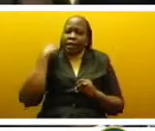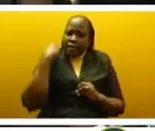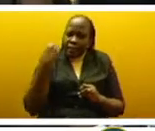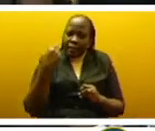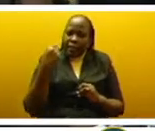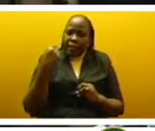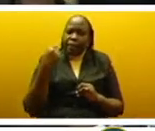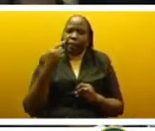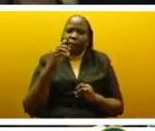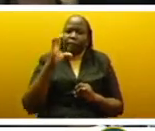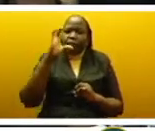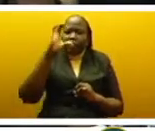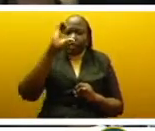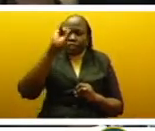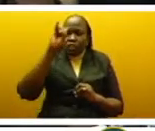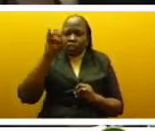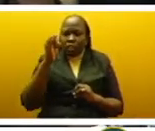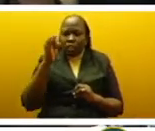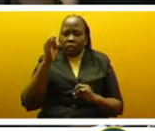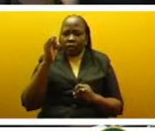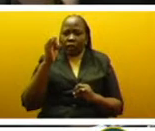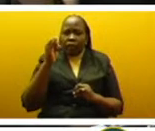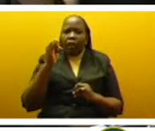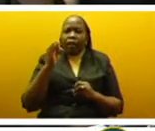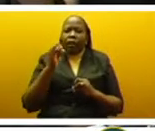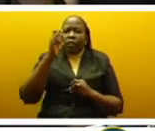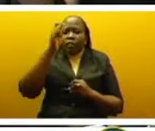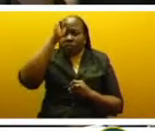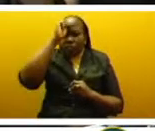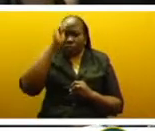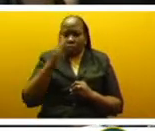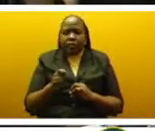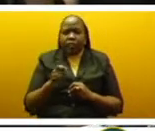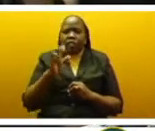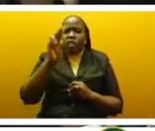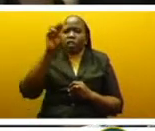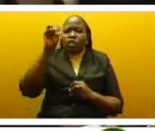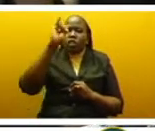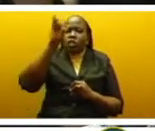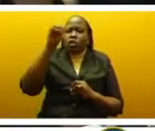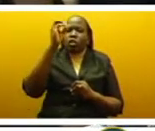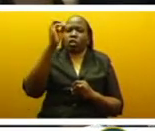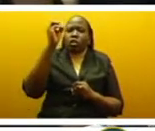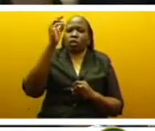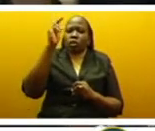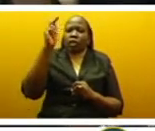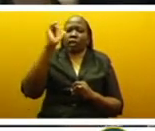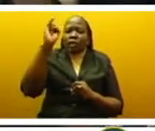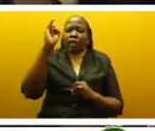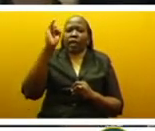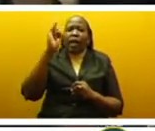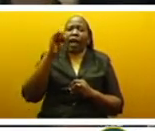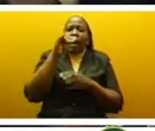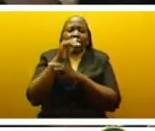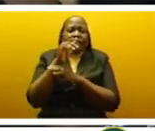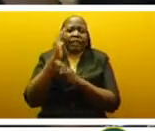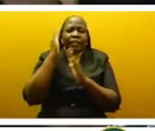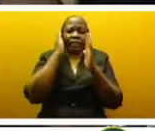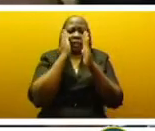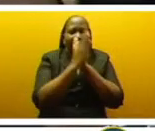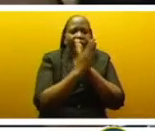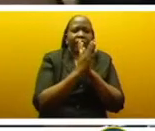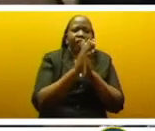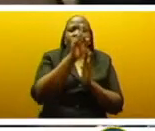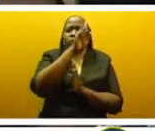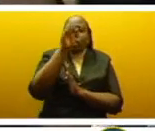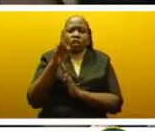lady, Justice Njoki, asked a very direct question. What is the role of these